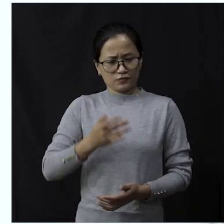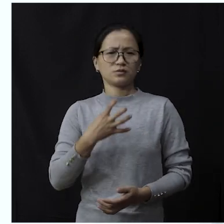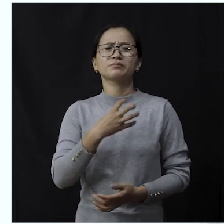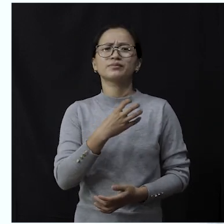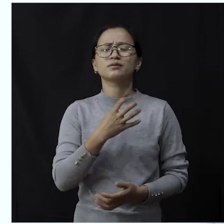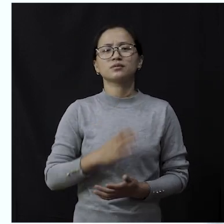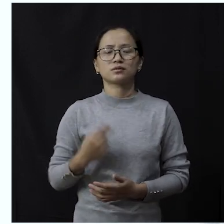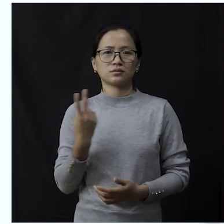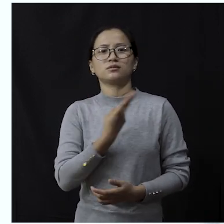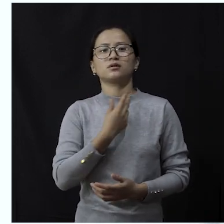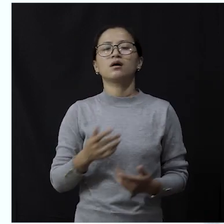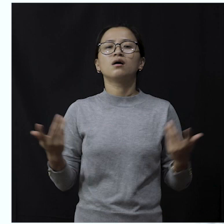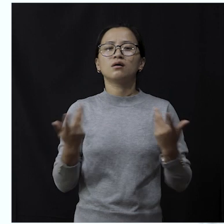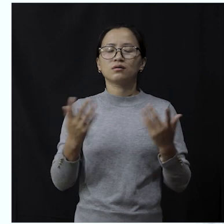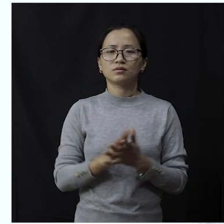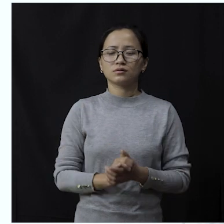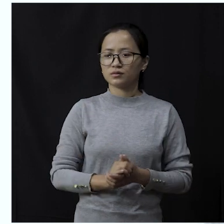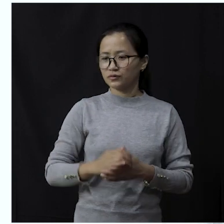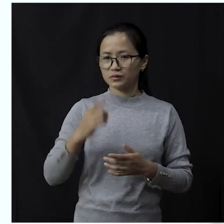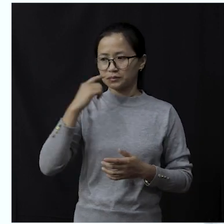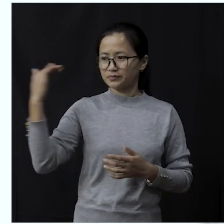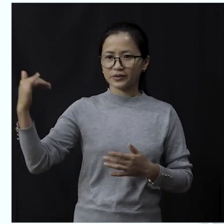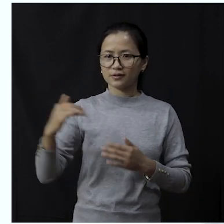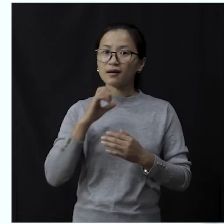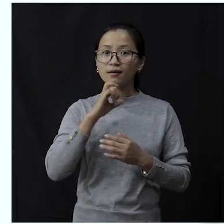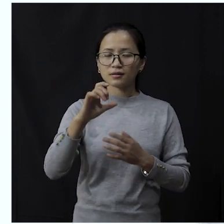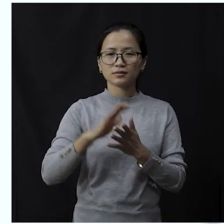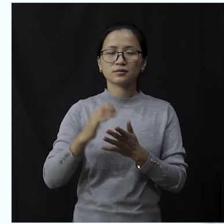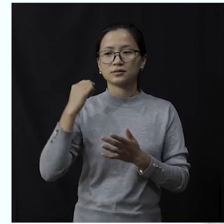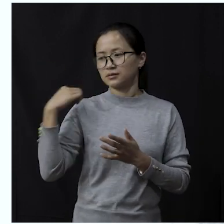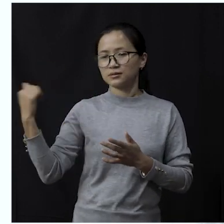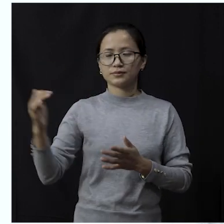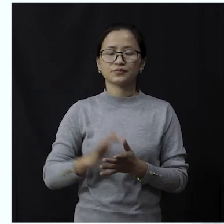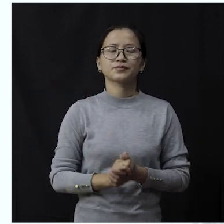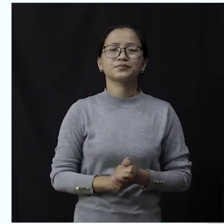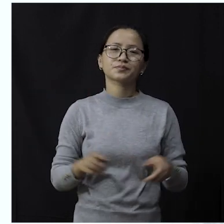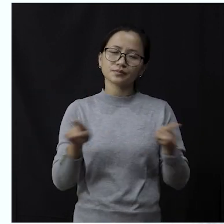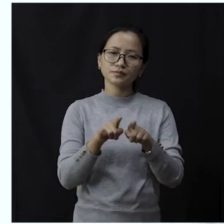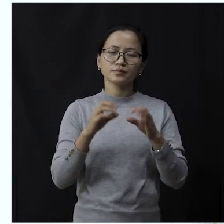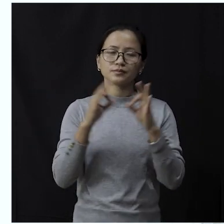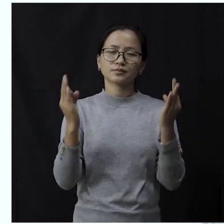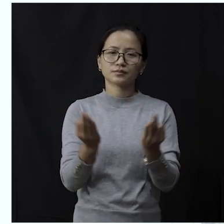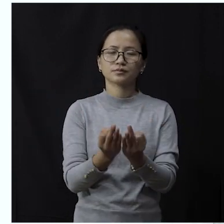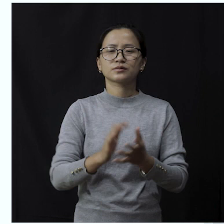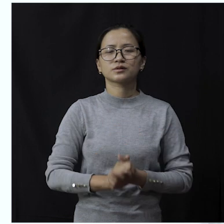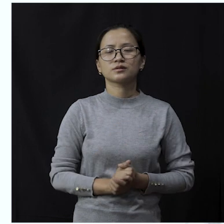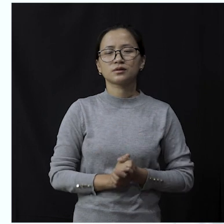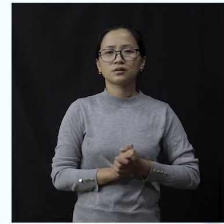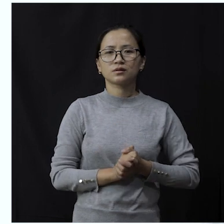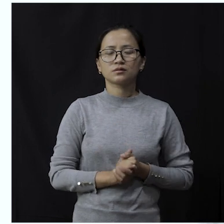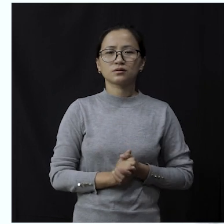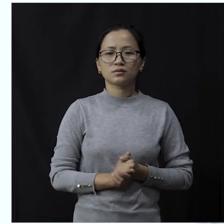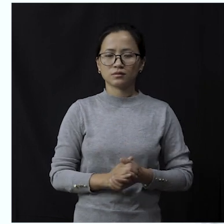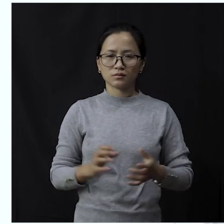like us. How would you feel if one of your siblings means brothers or sisters of the same family, okay? If one of your